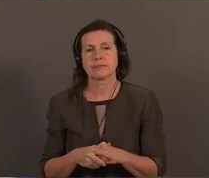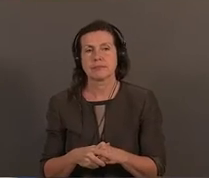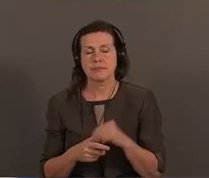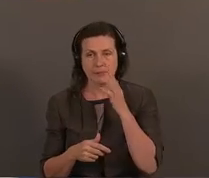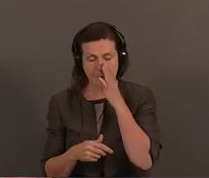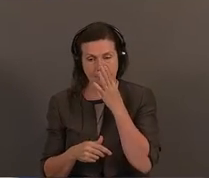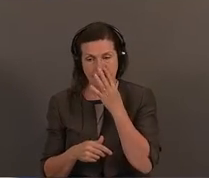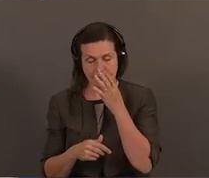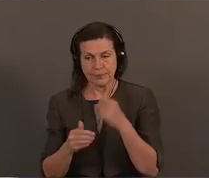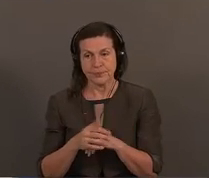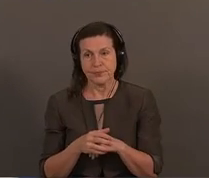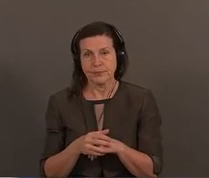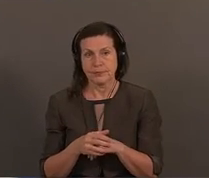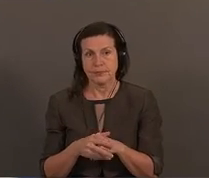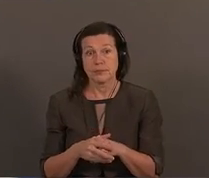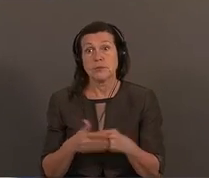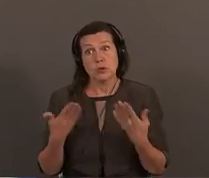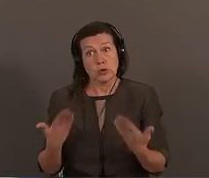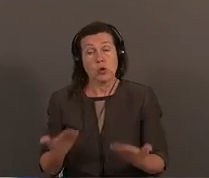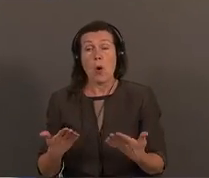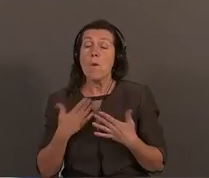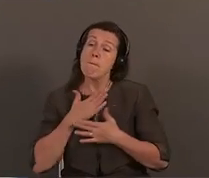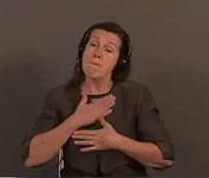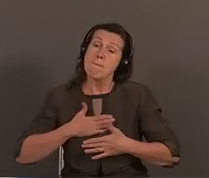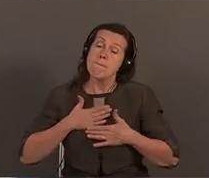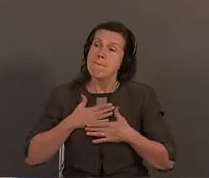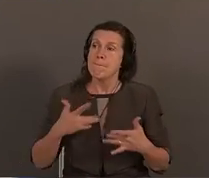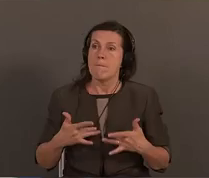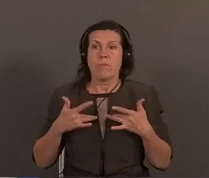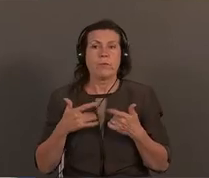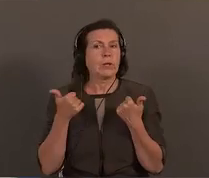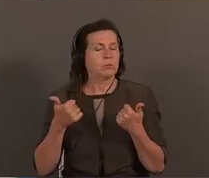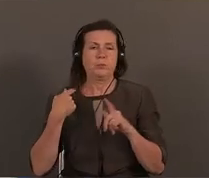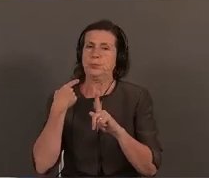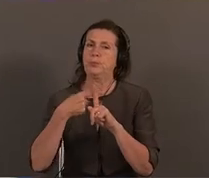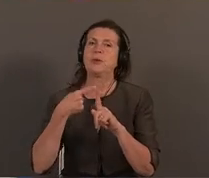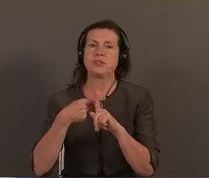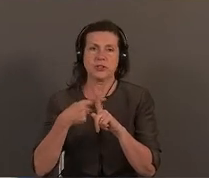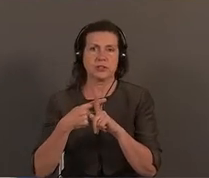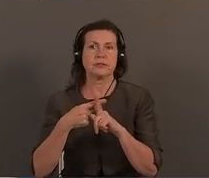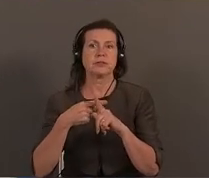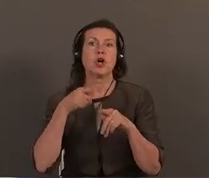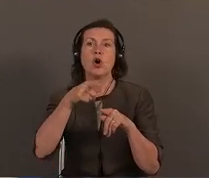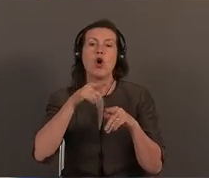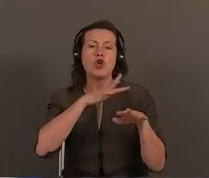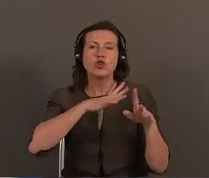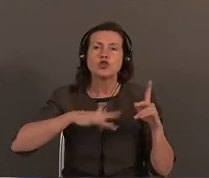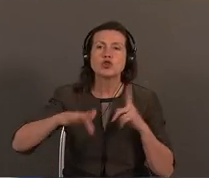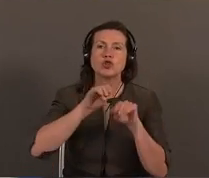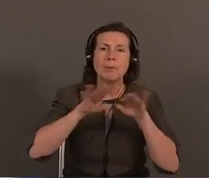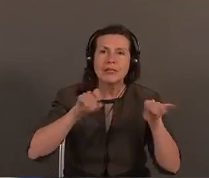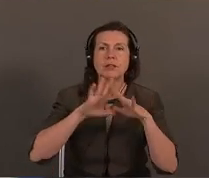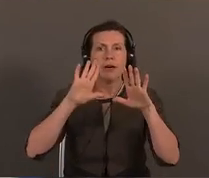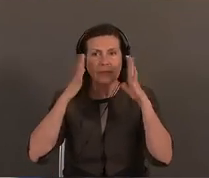the mood, as you have seen, is very positive in the room and in the social media and the panel, because, I mean,